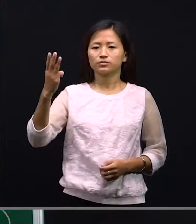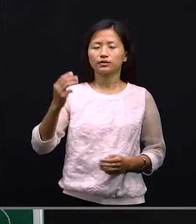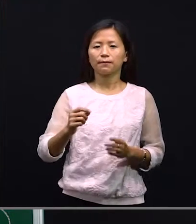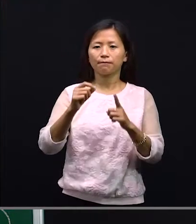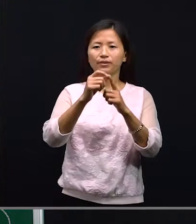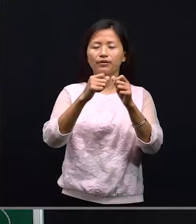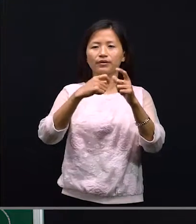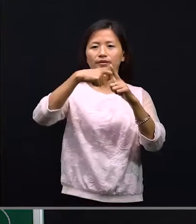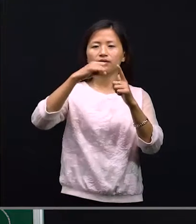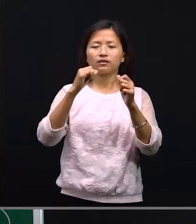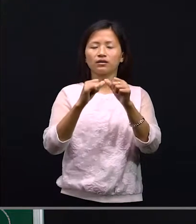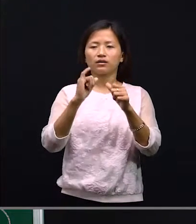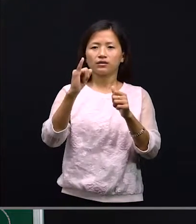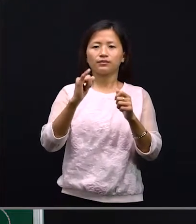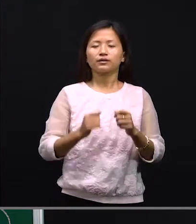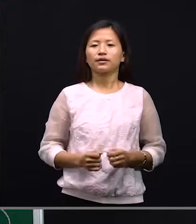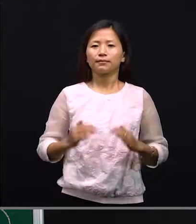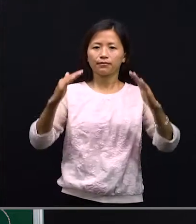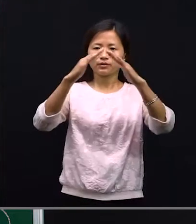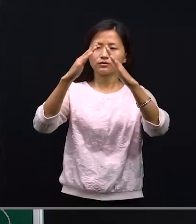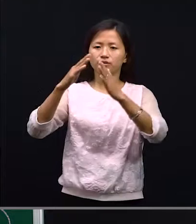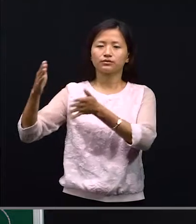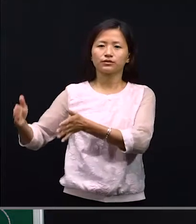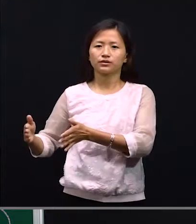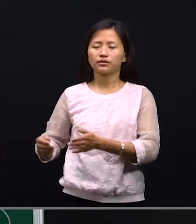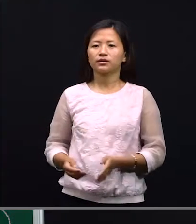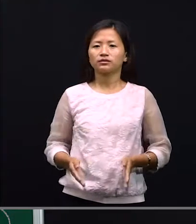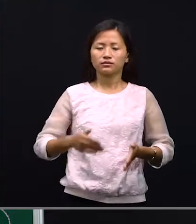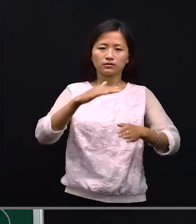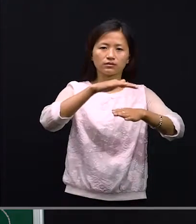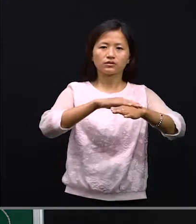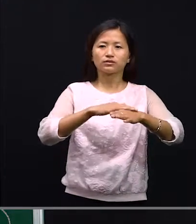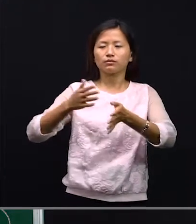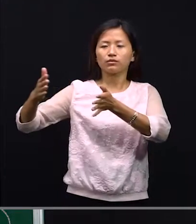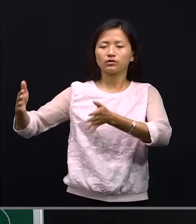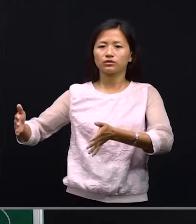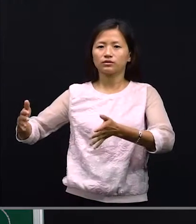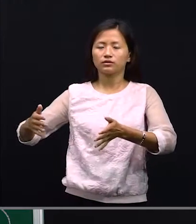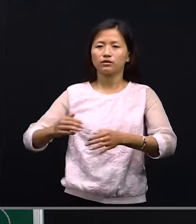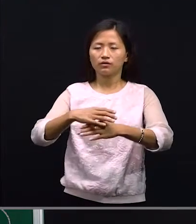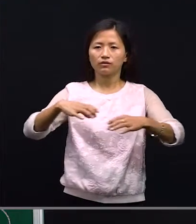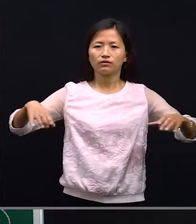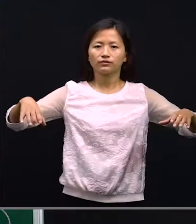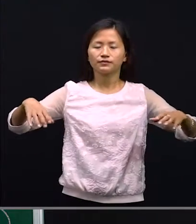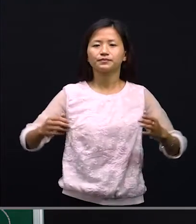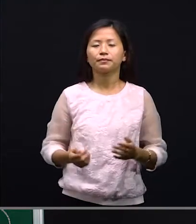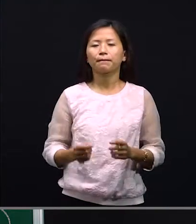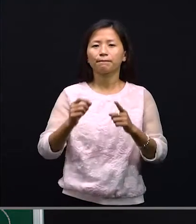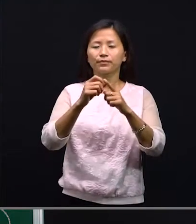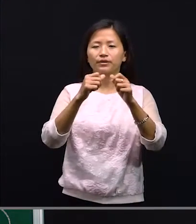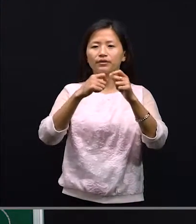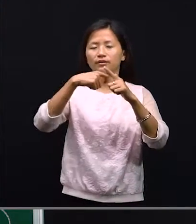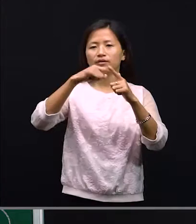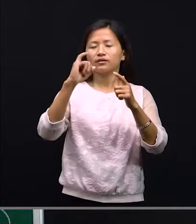Patkai mountain range, it's towards this side. Okay, it touch the border of Kefire and Pek. Okay, now here in Patkai